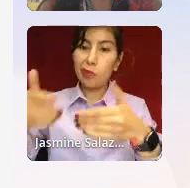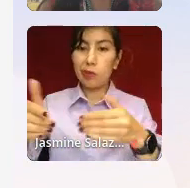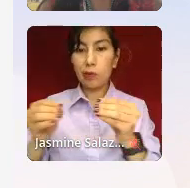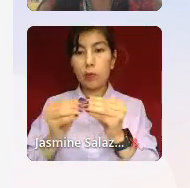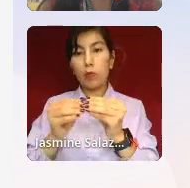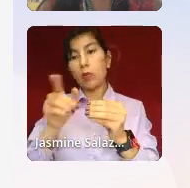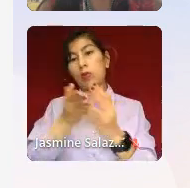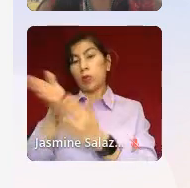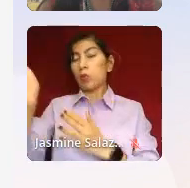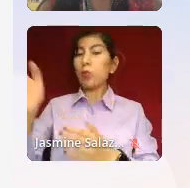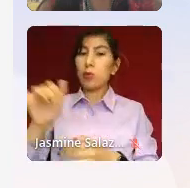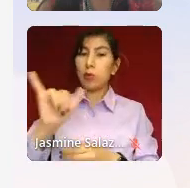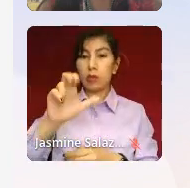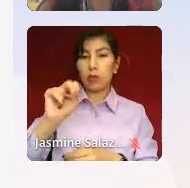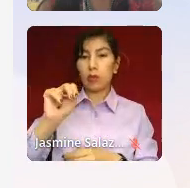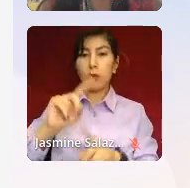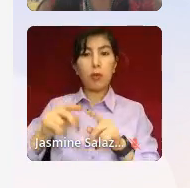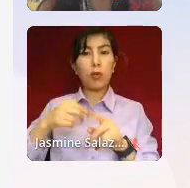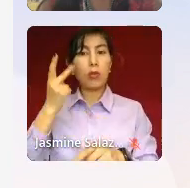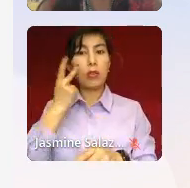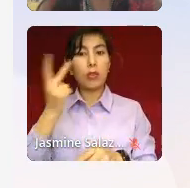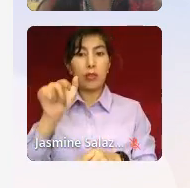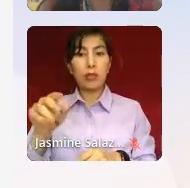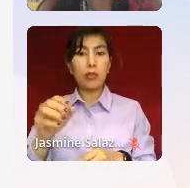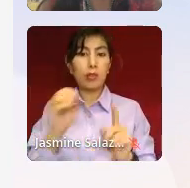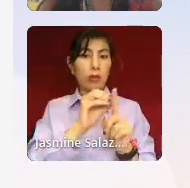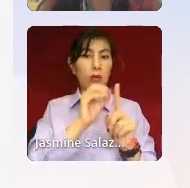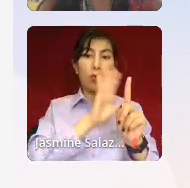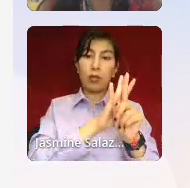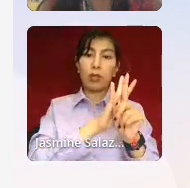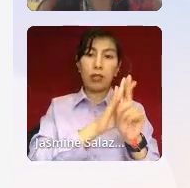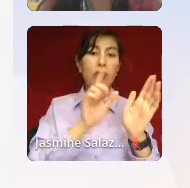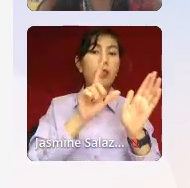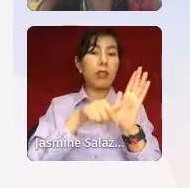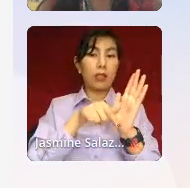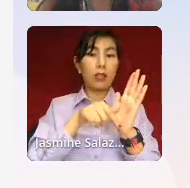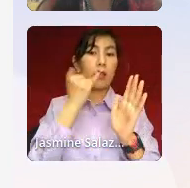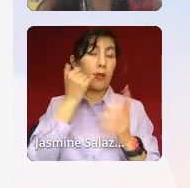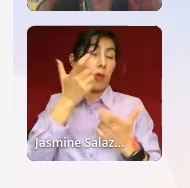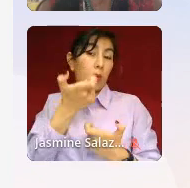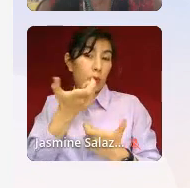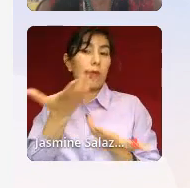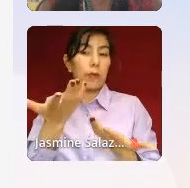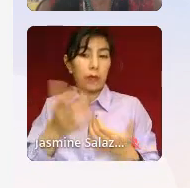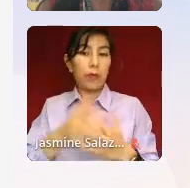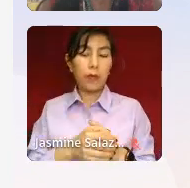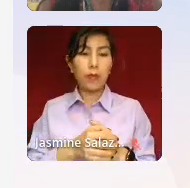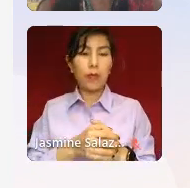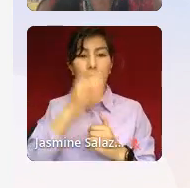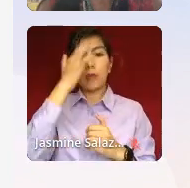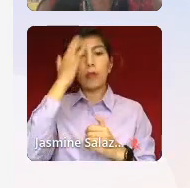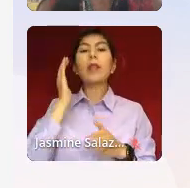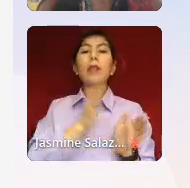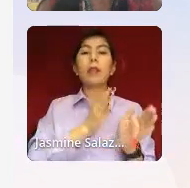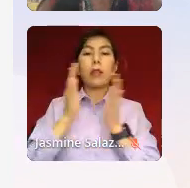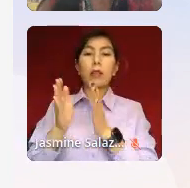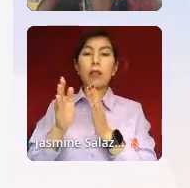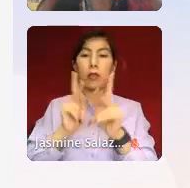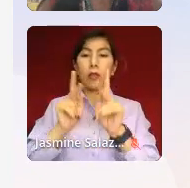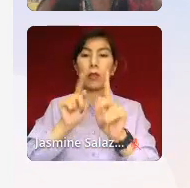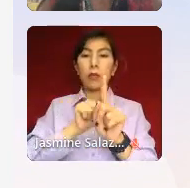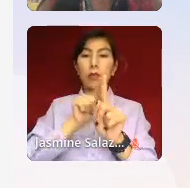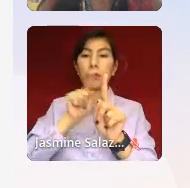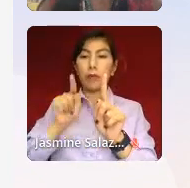But again, you can watch this orientation later if you like. So next to the people icon that we just